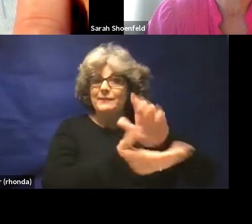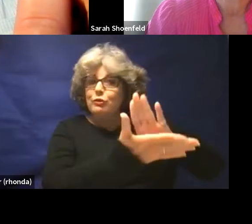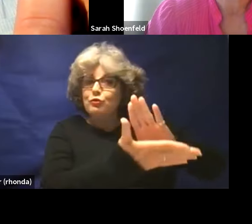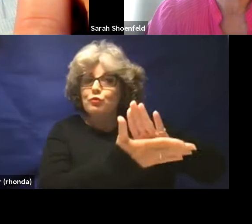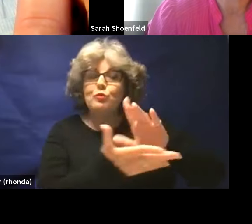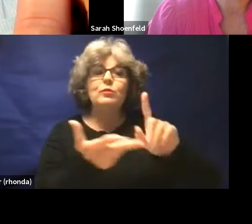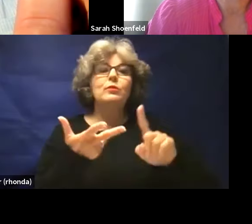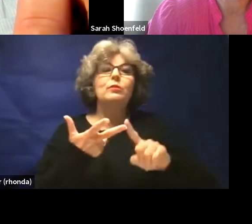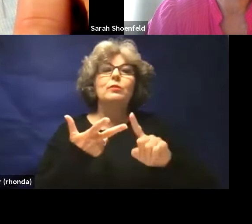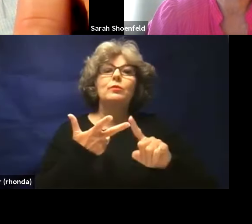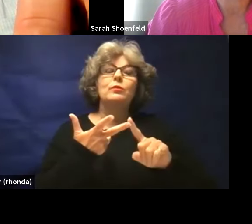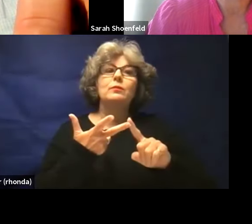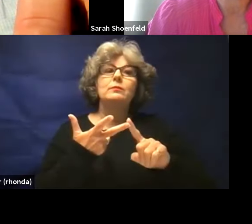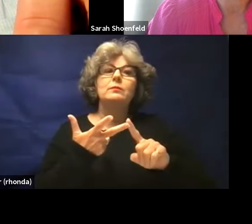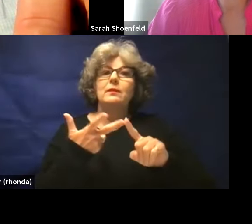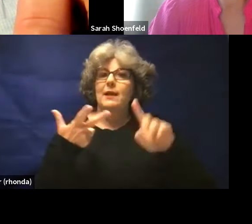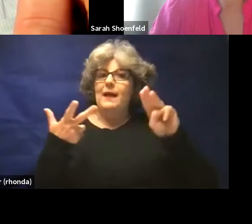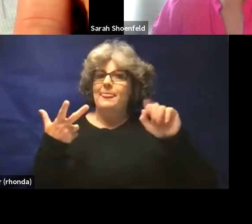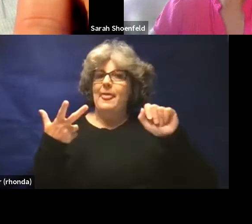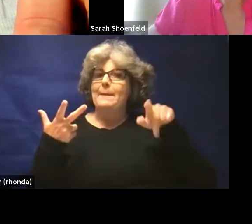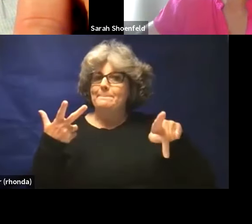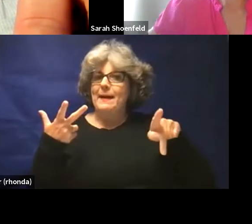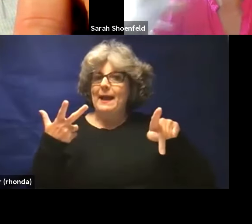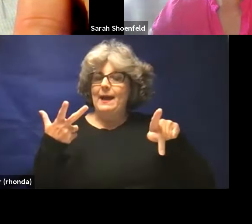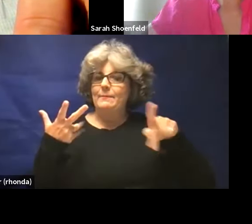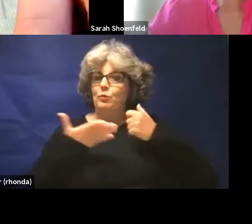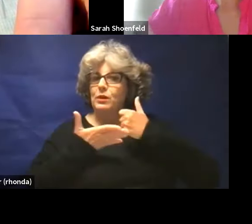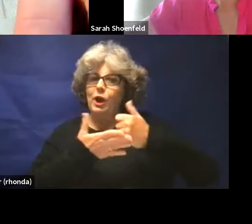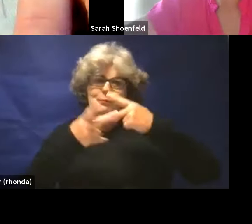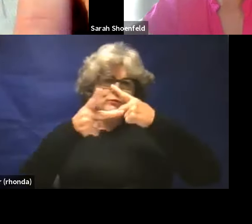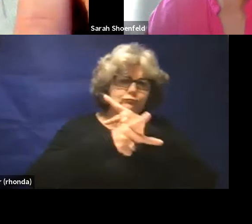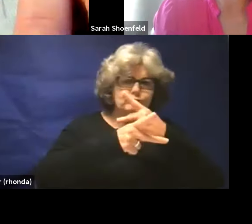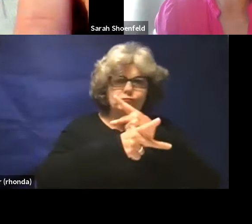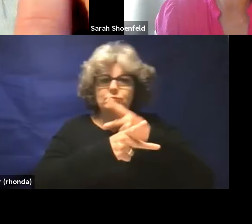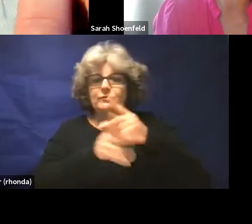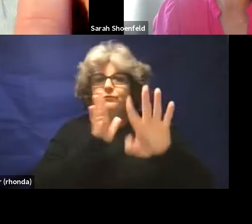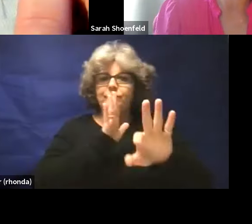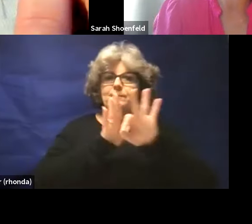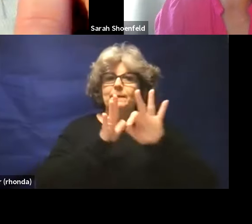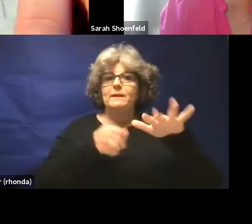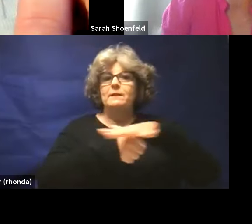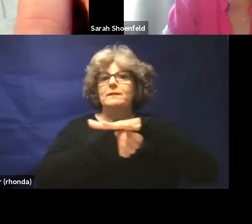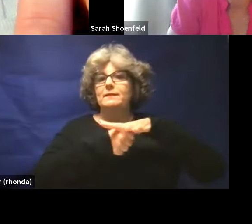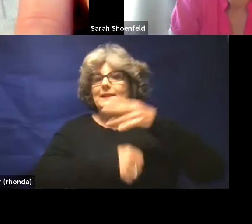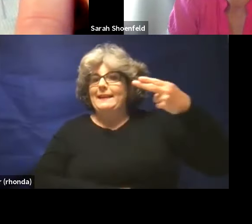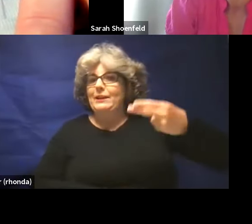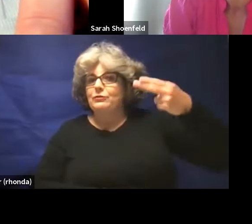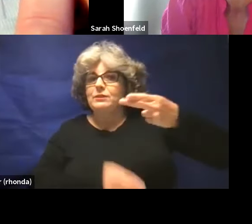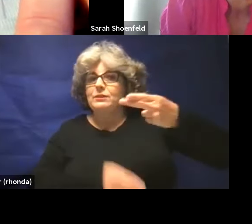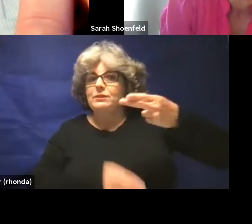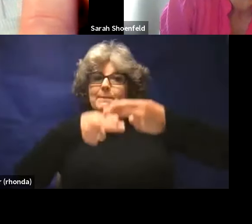or I think that it's, you can, you know, this map will help you, you know, guide you into some of the existing oral histories that may